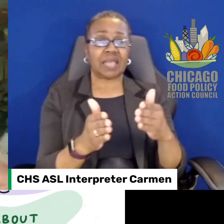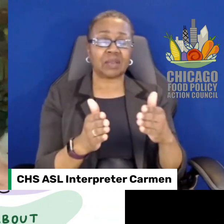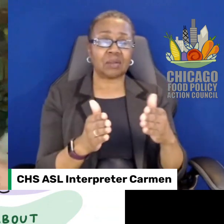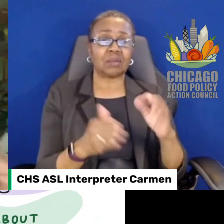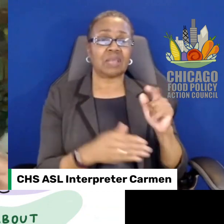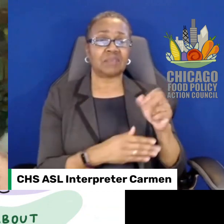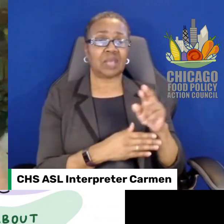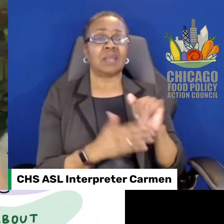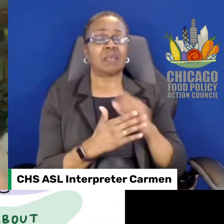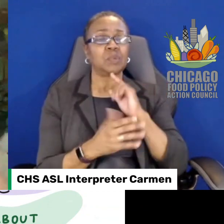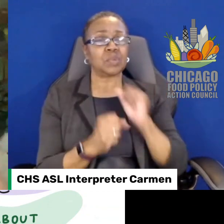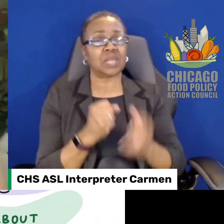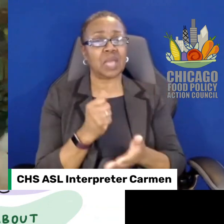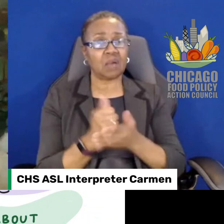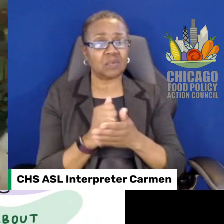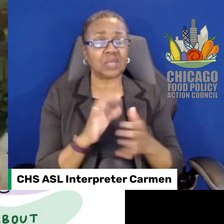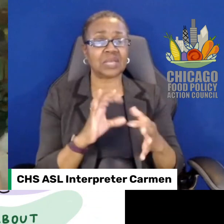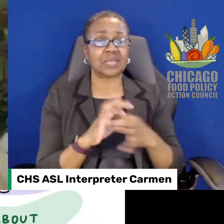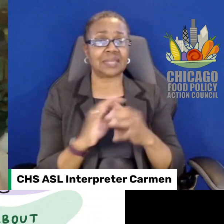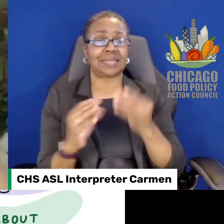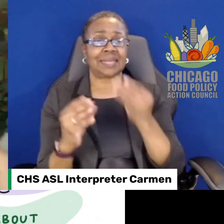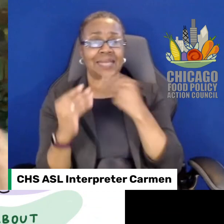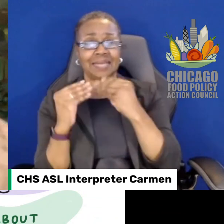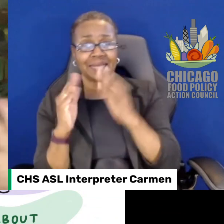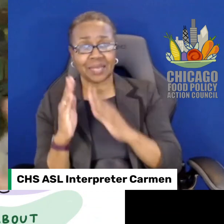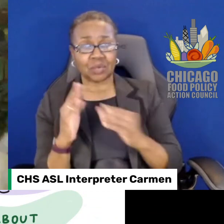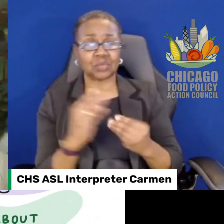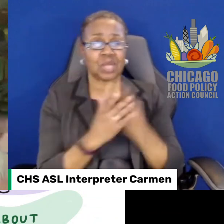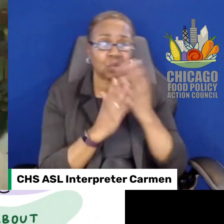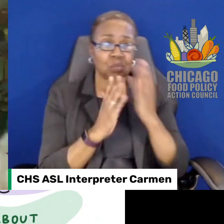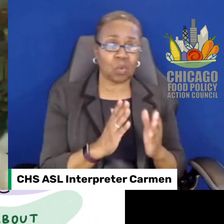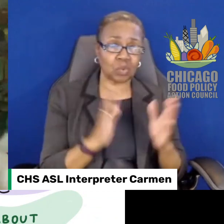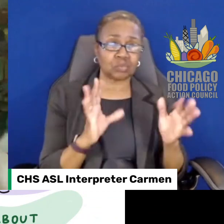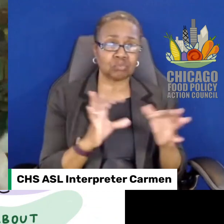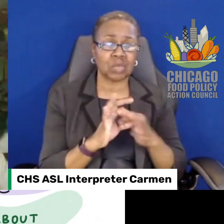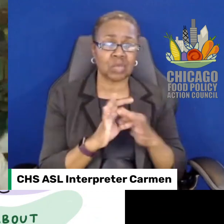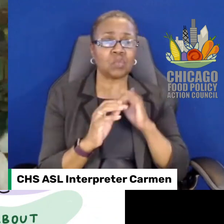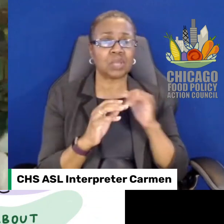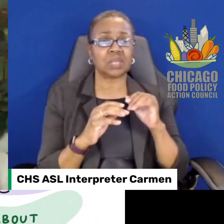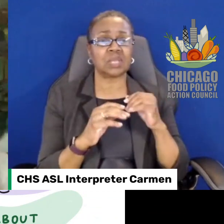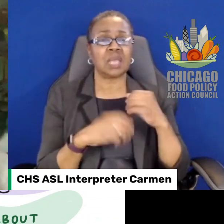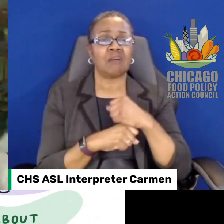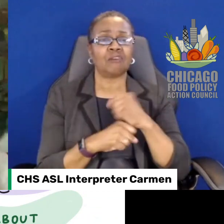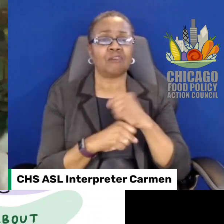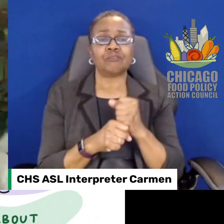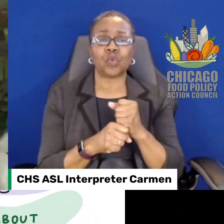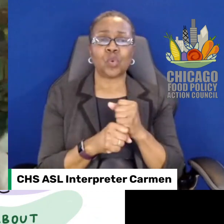super helpful in connecting eaters and growers and beginning to really form